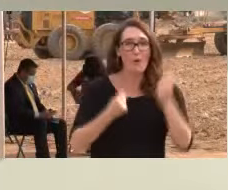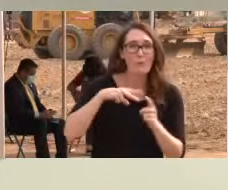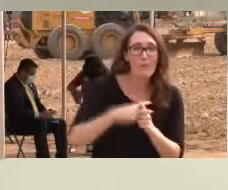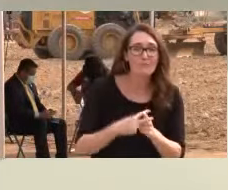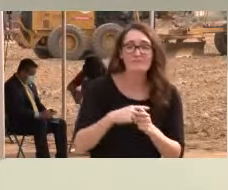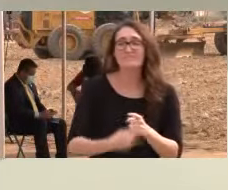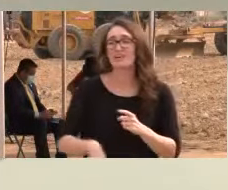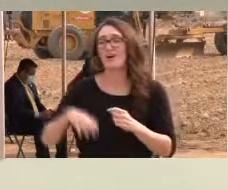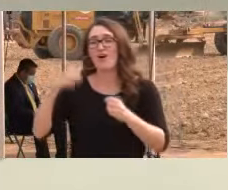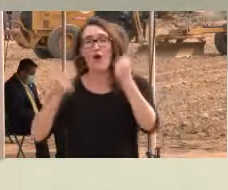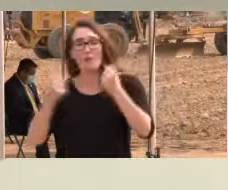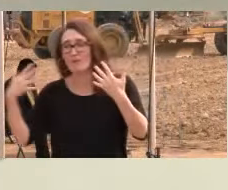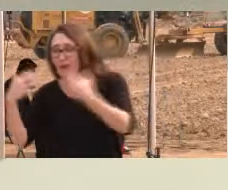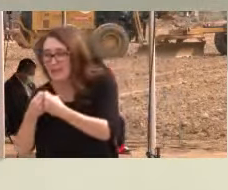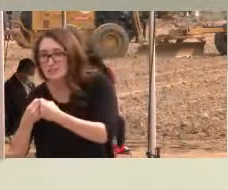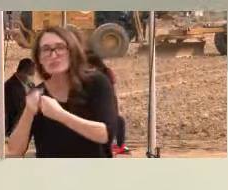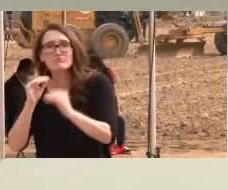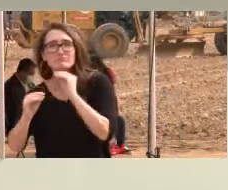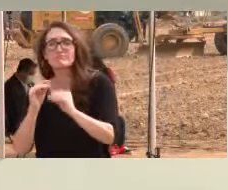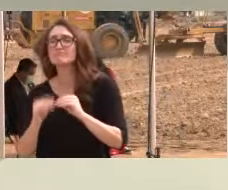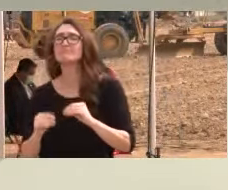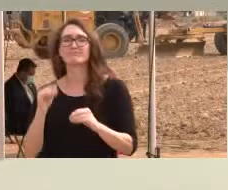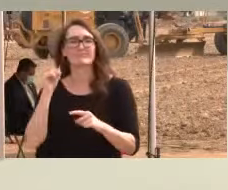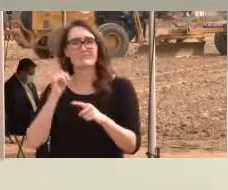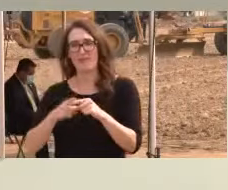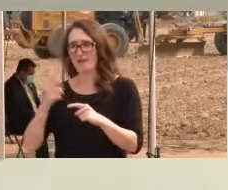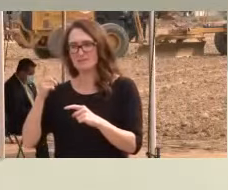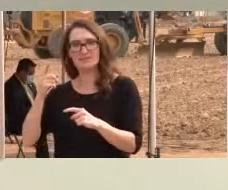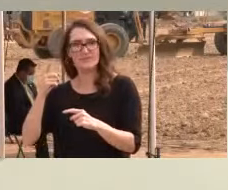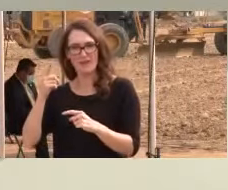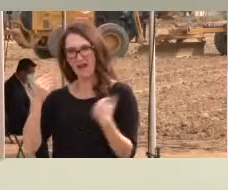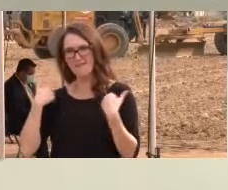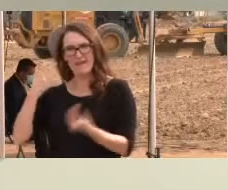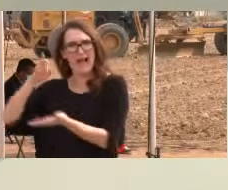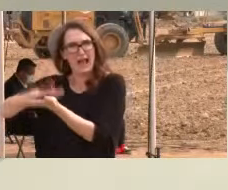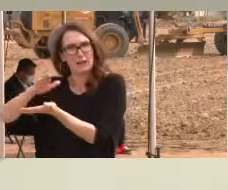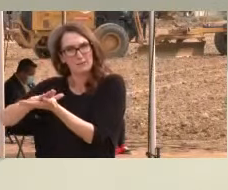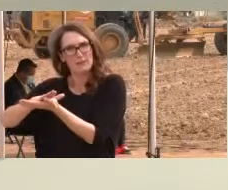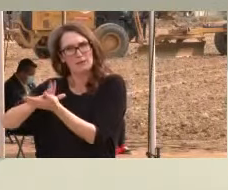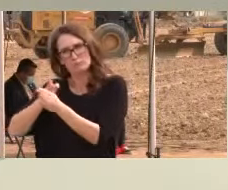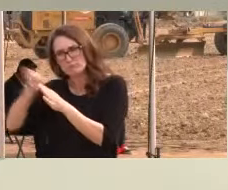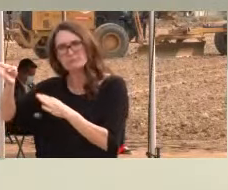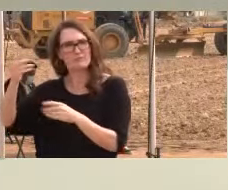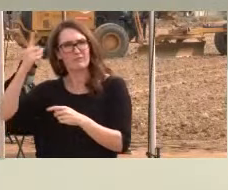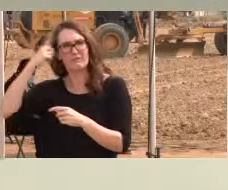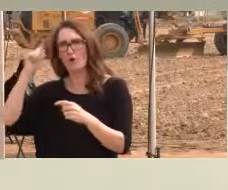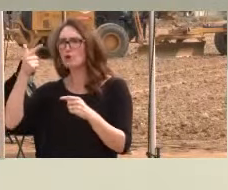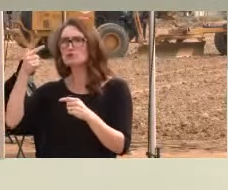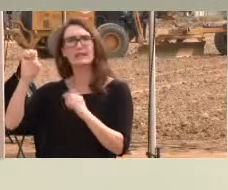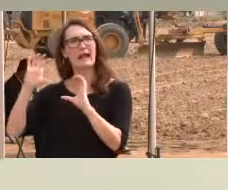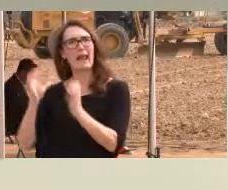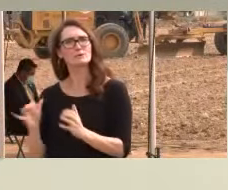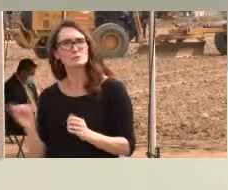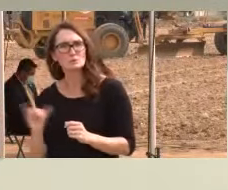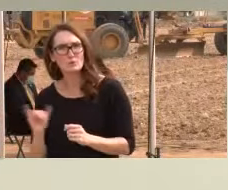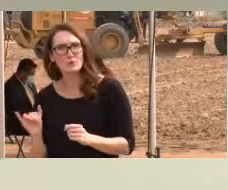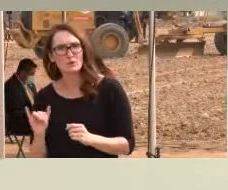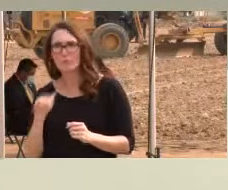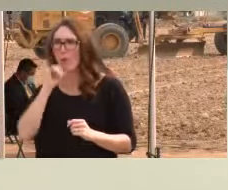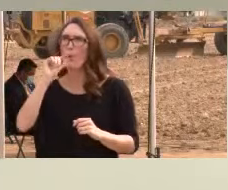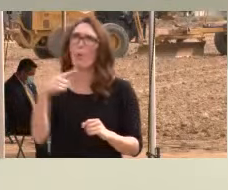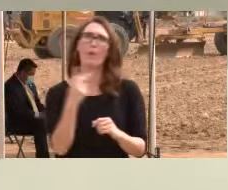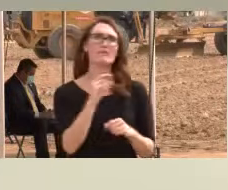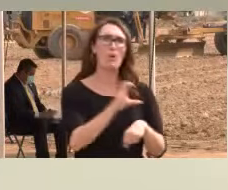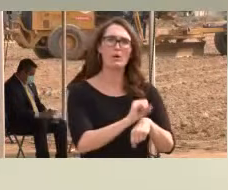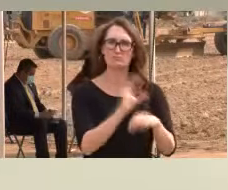and automotive collision programs, in addition to constructing an academic building for general education classrooms and